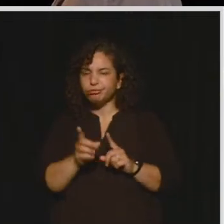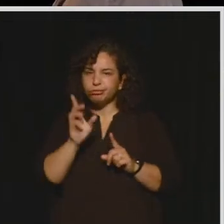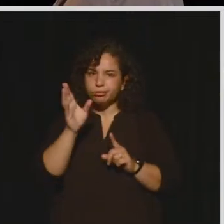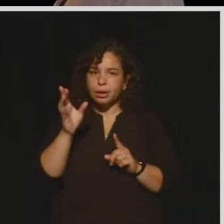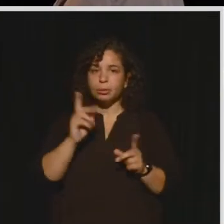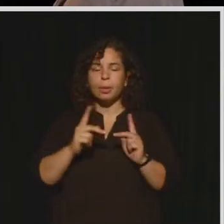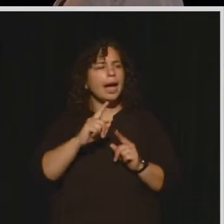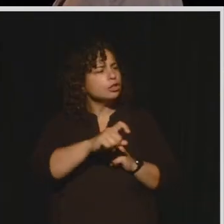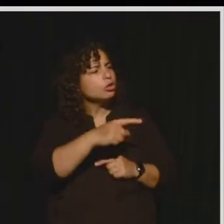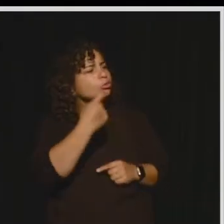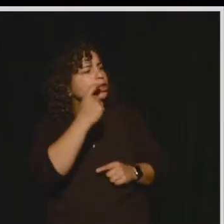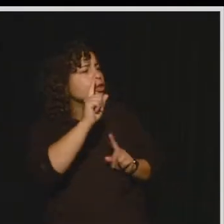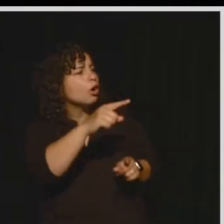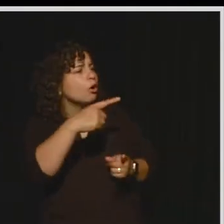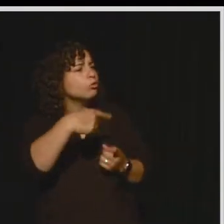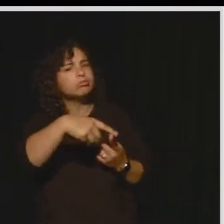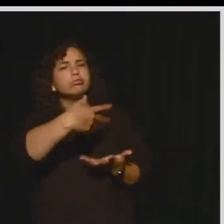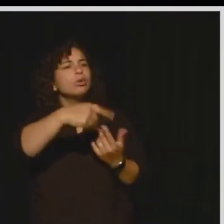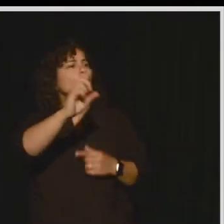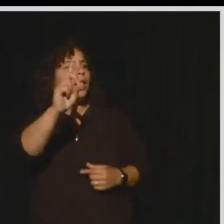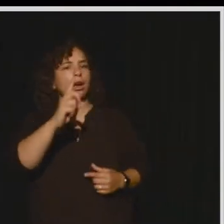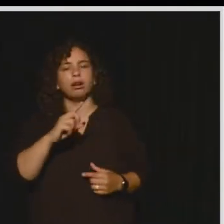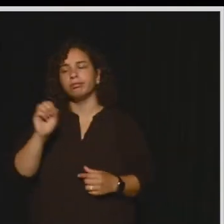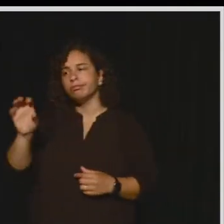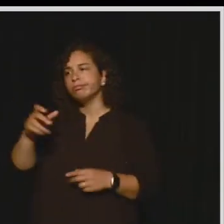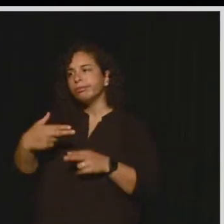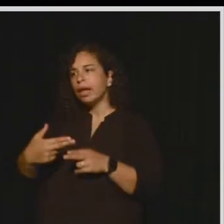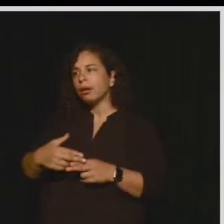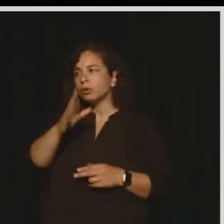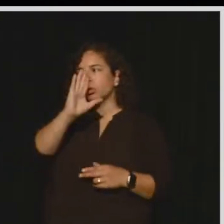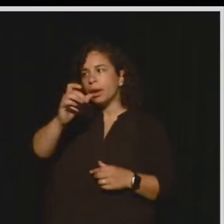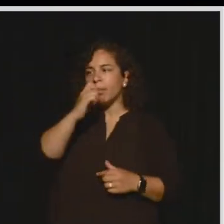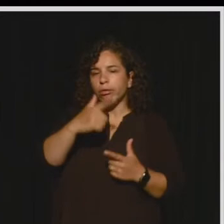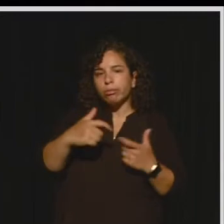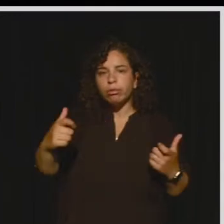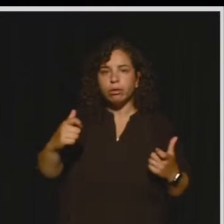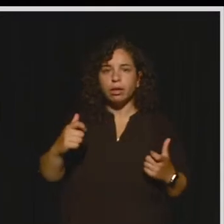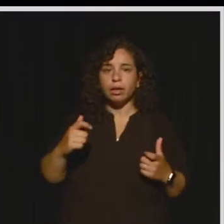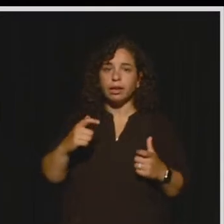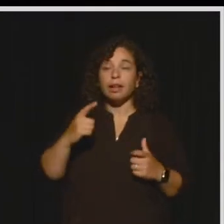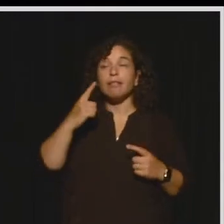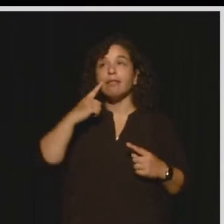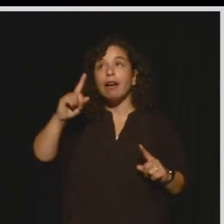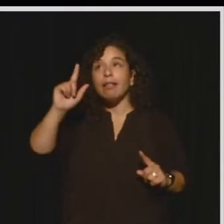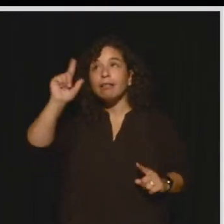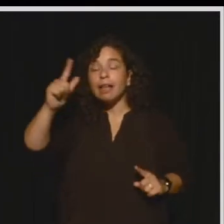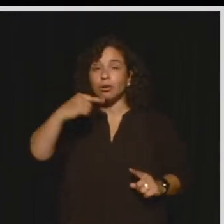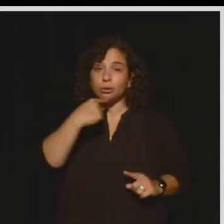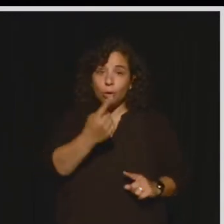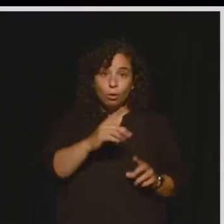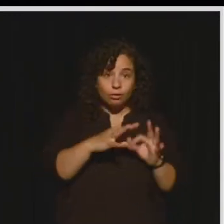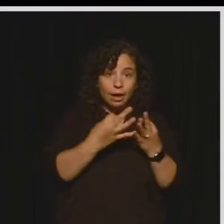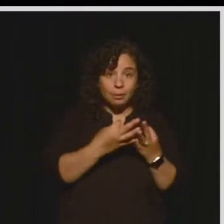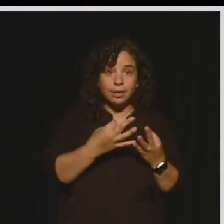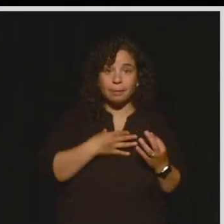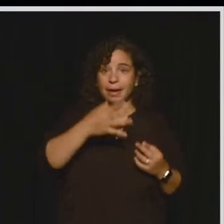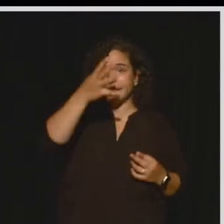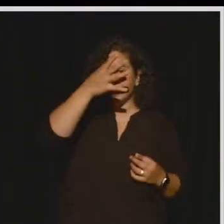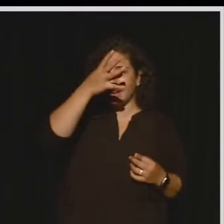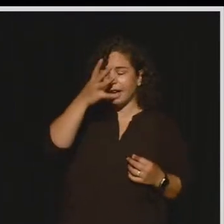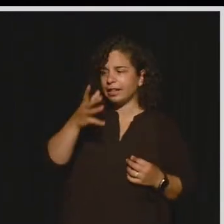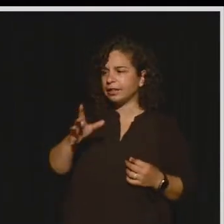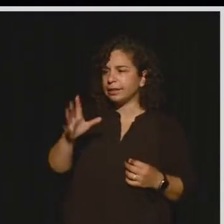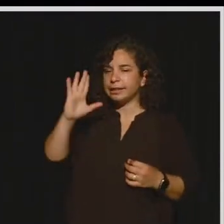I was finally outed to my family, I never had the opportunity to tell them, but when I was finally outed, my father felt the need to call a